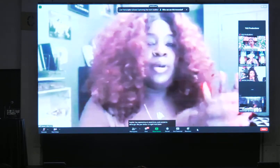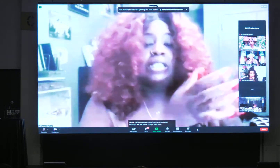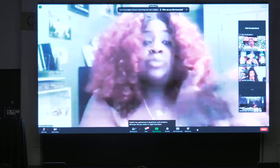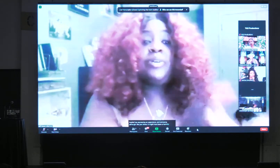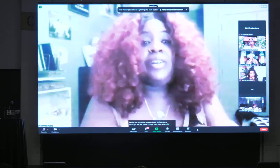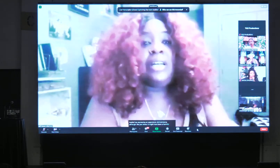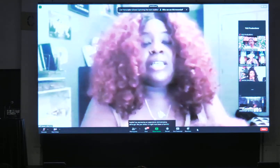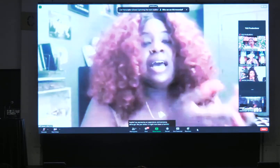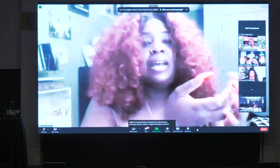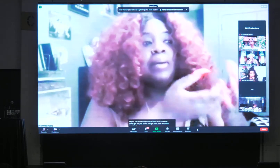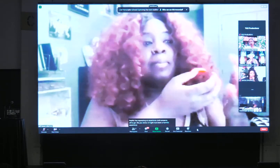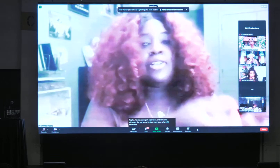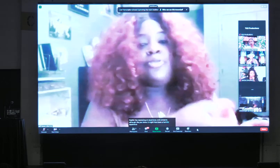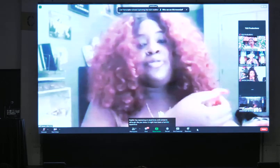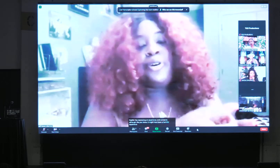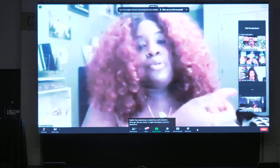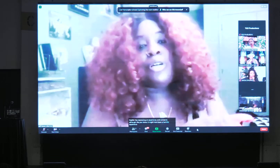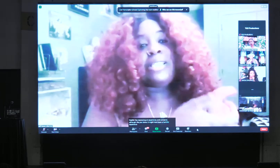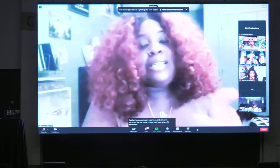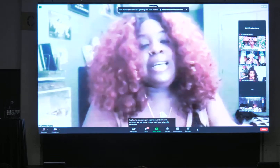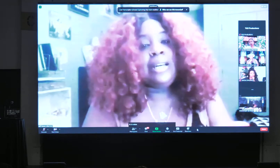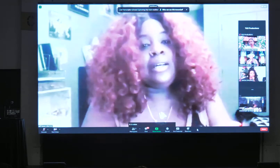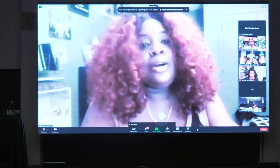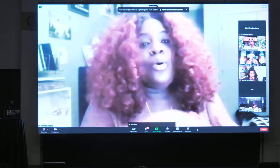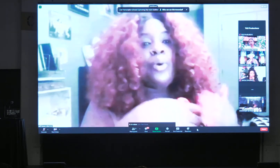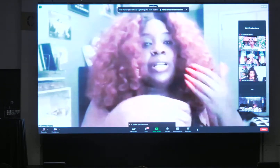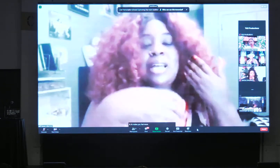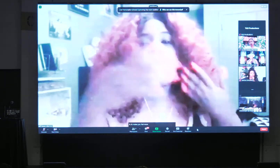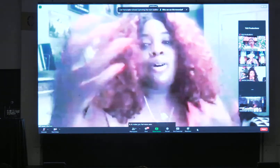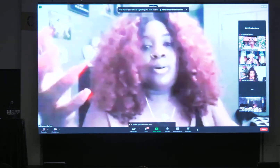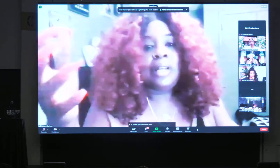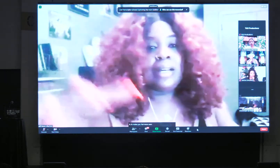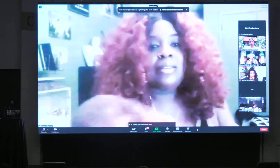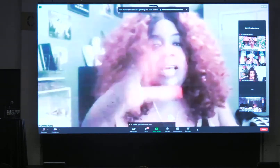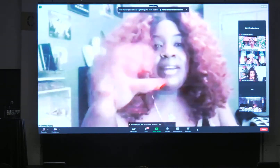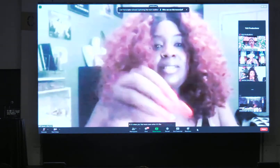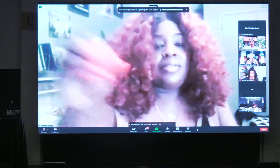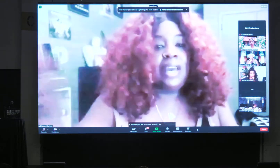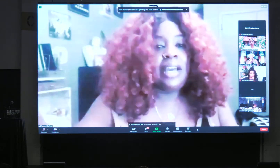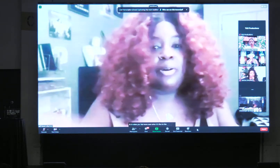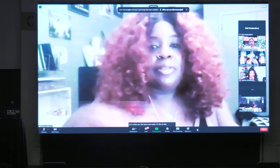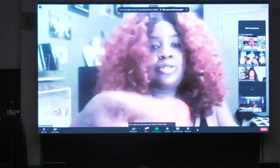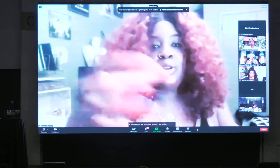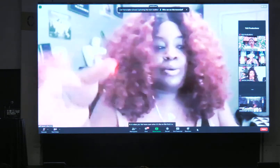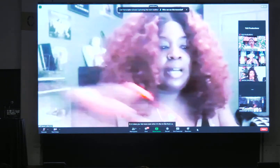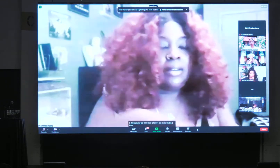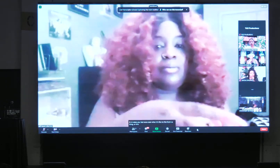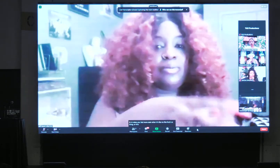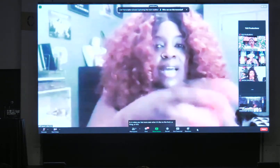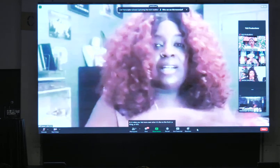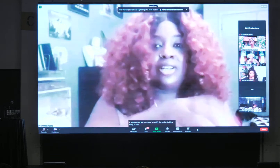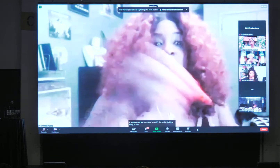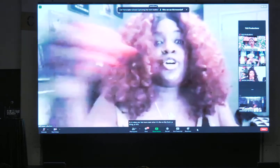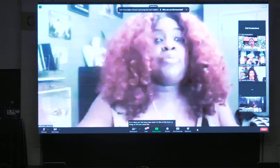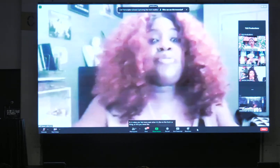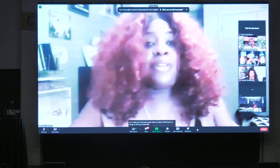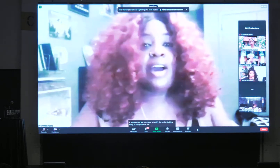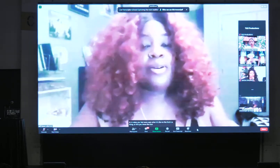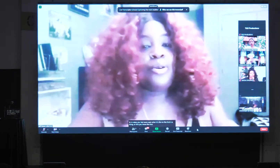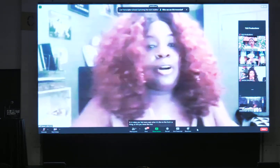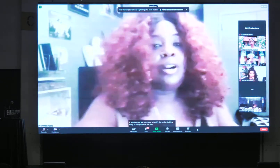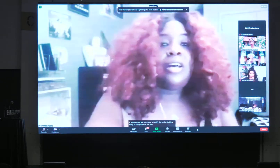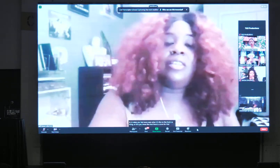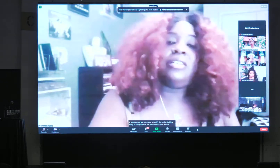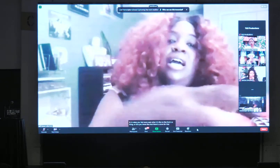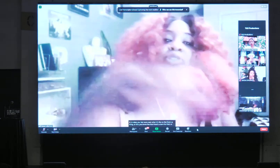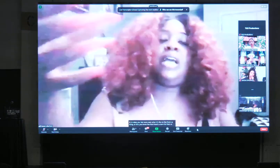harmful experience, it makes you feel more seen when it's like, no, like that is a thing, or this, you know, like that there's a term for that,